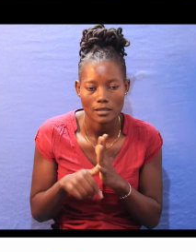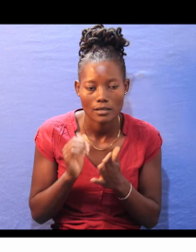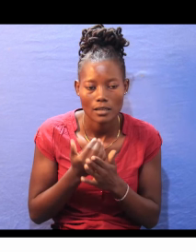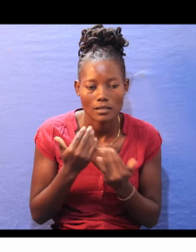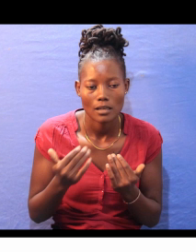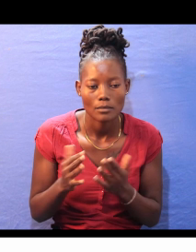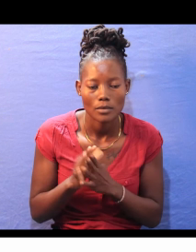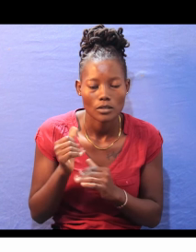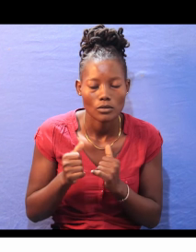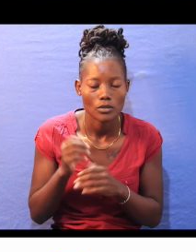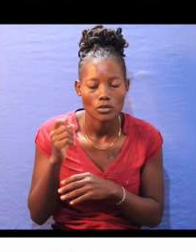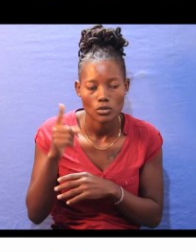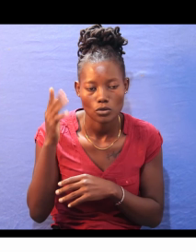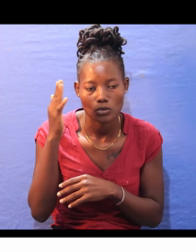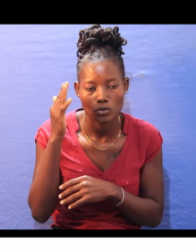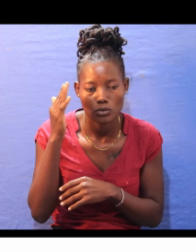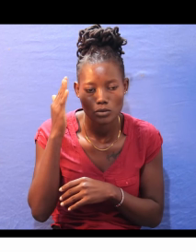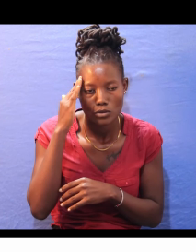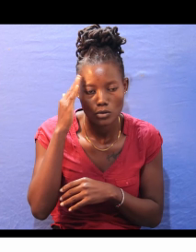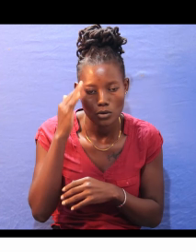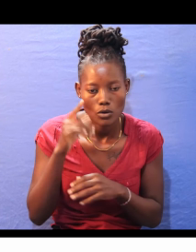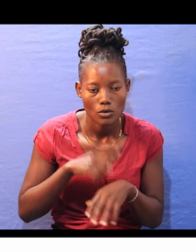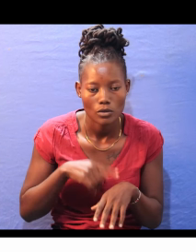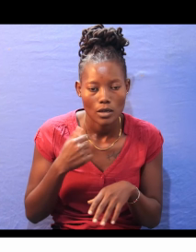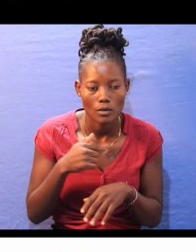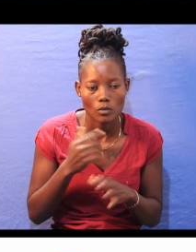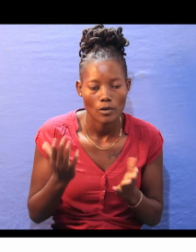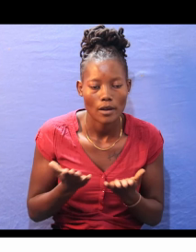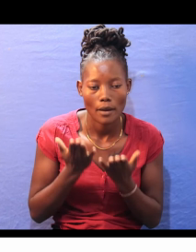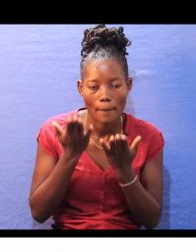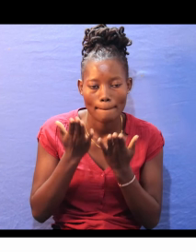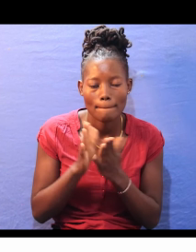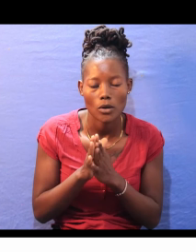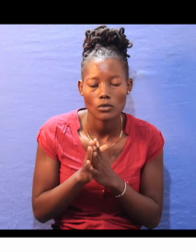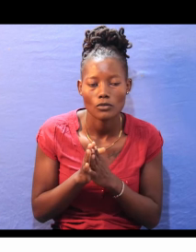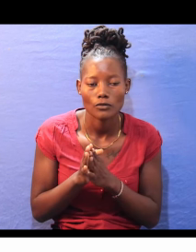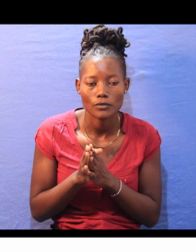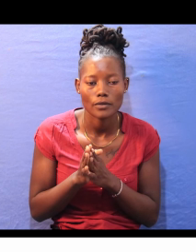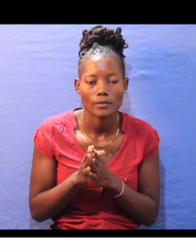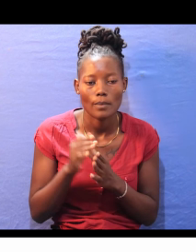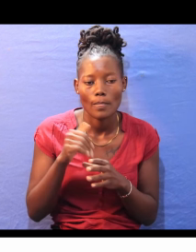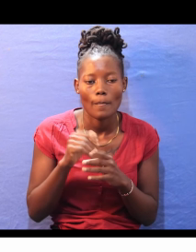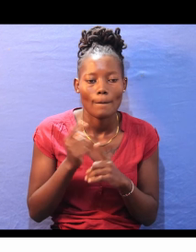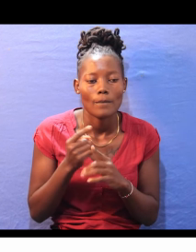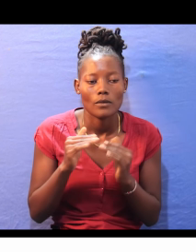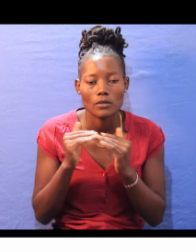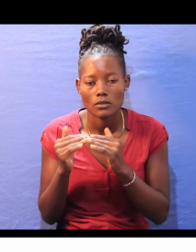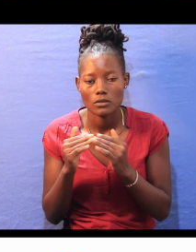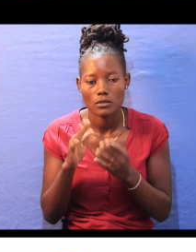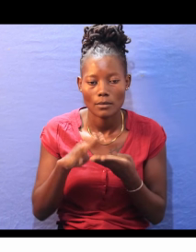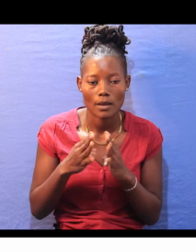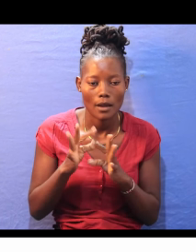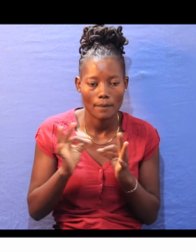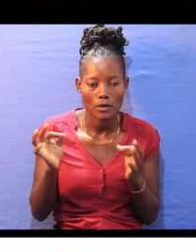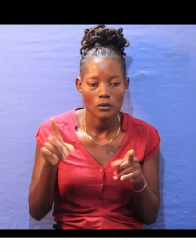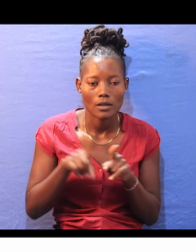Something you've probably noticed is that as we progress, the time periods in each stage get longer, and also